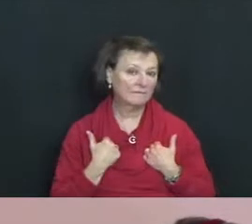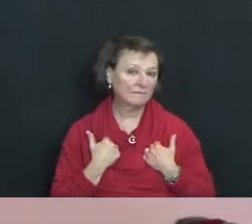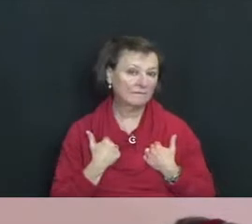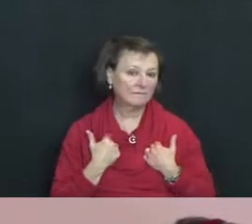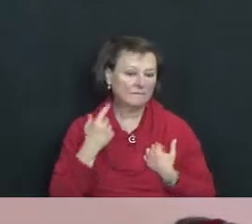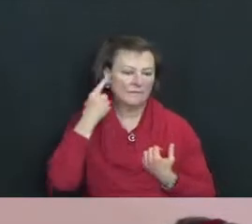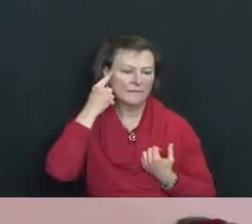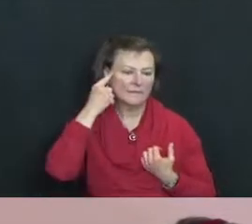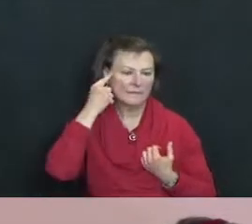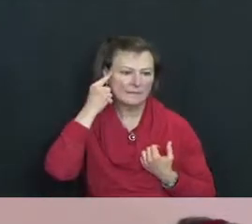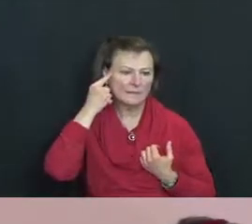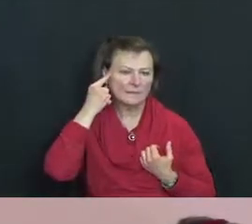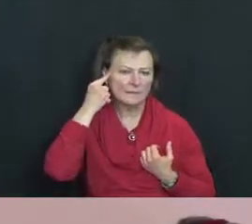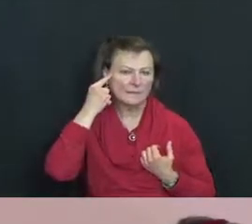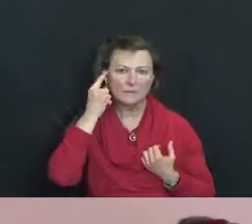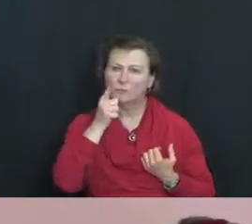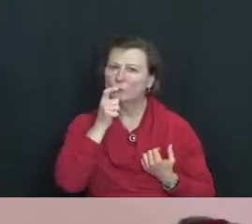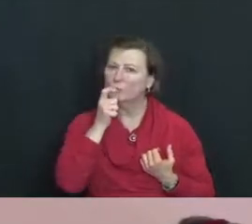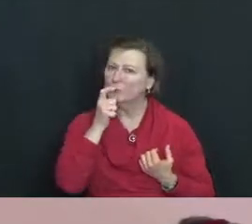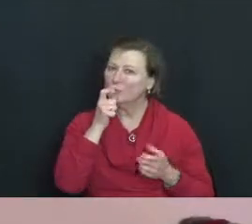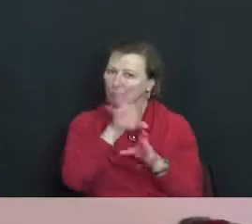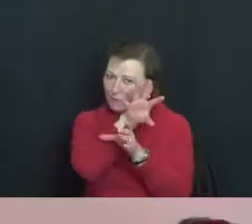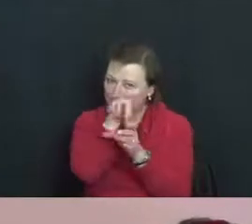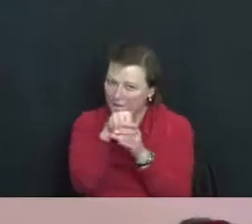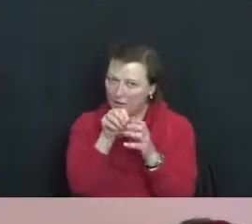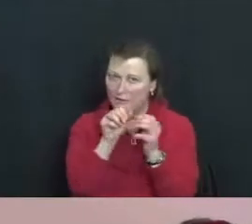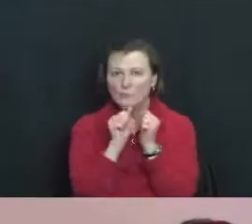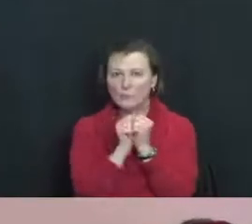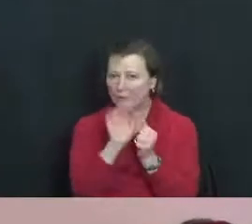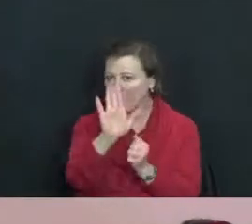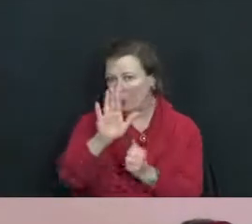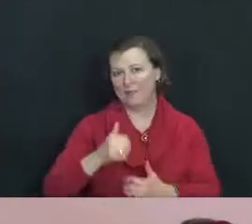Think of who's involved in your life.